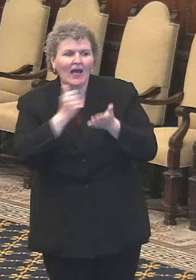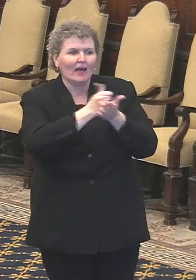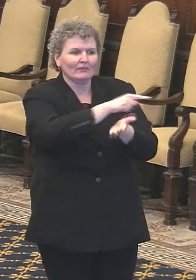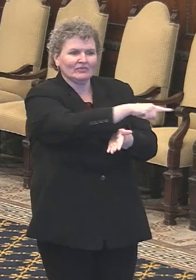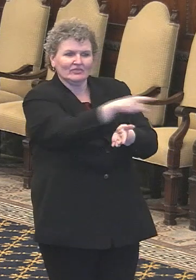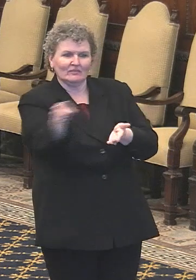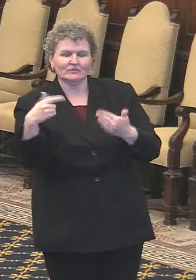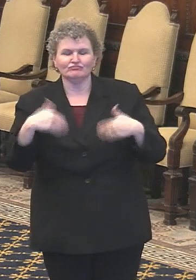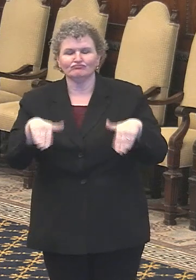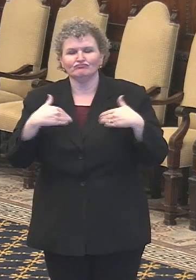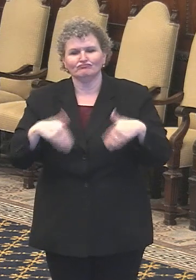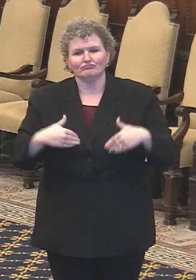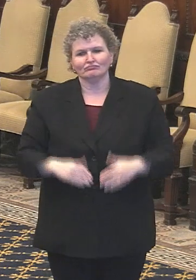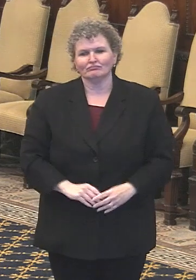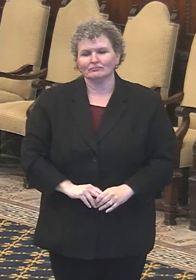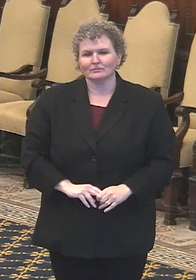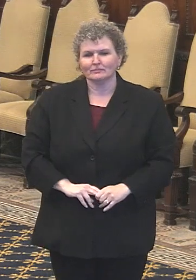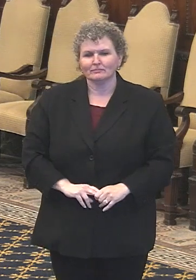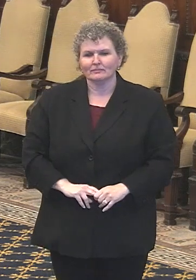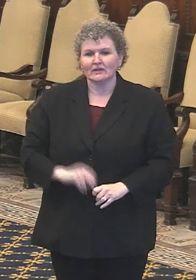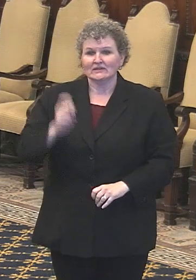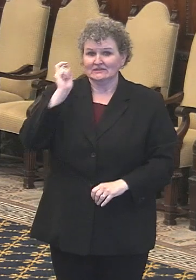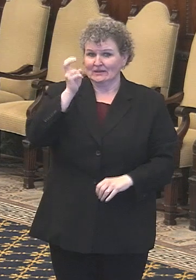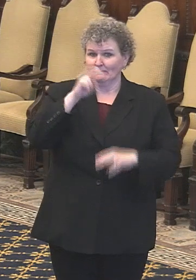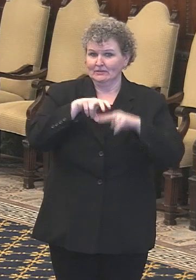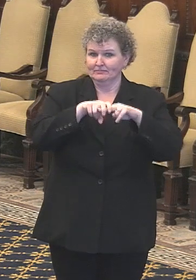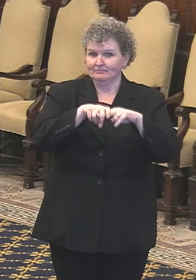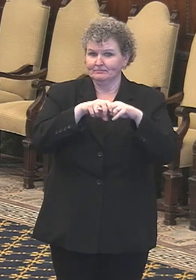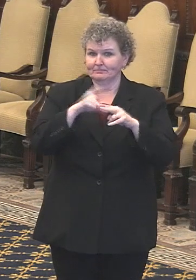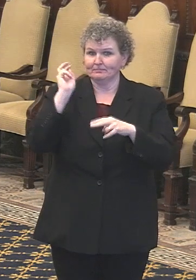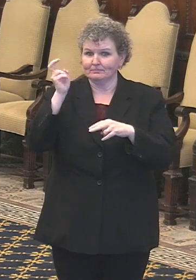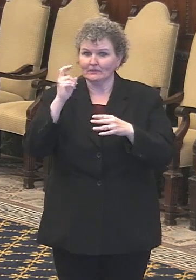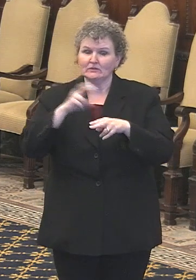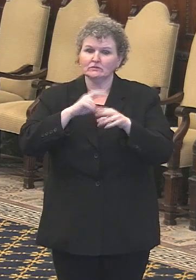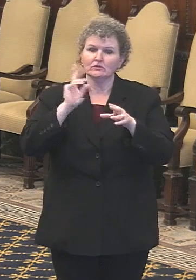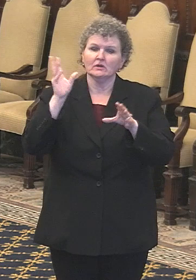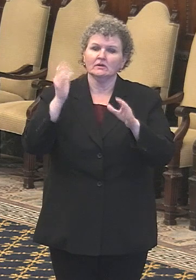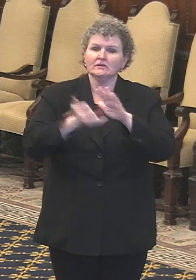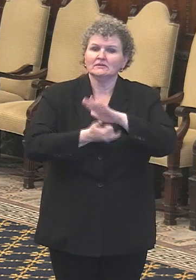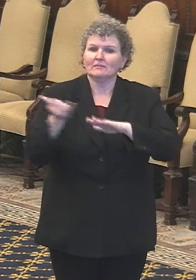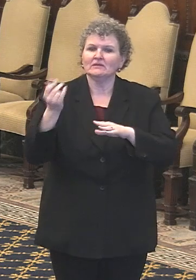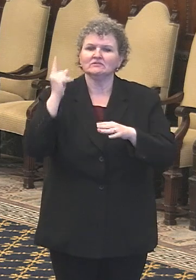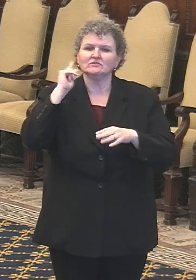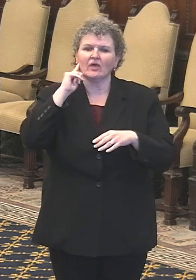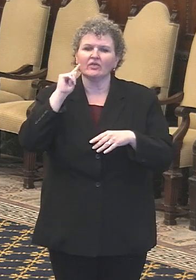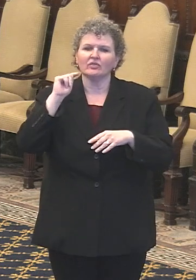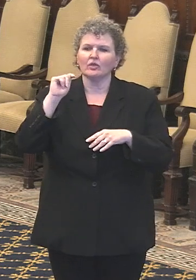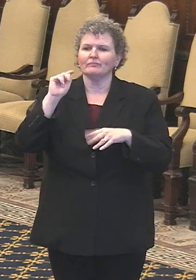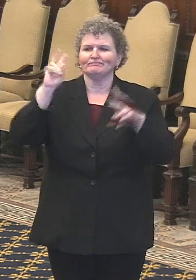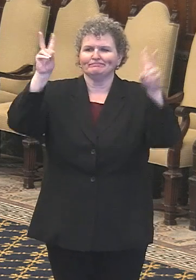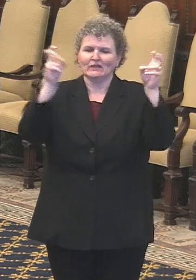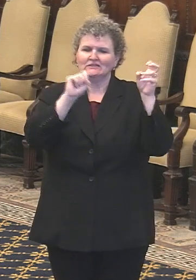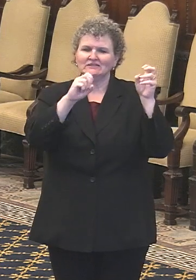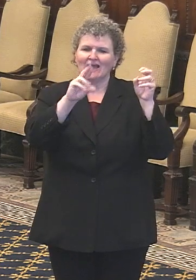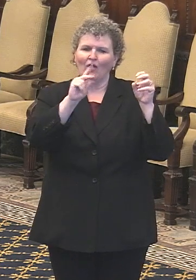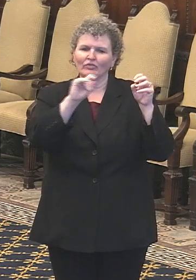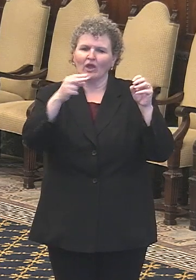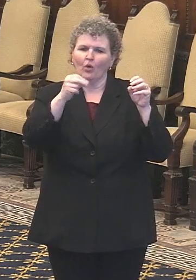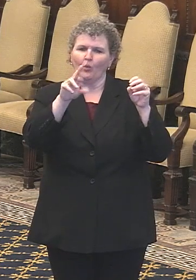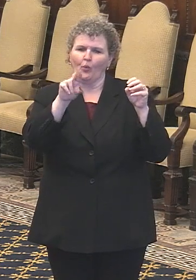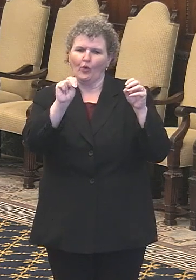Today, SEPTA and Amtrak are participating in the Sound the Horn campaign to honor heroic transportation and other essential workers across